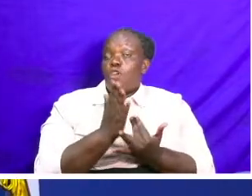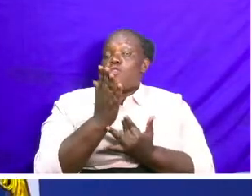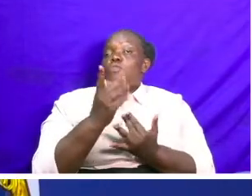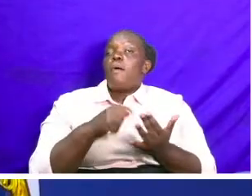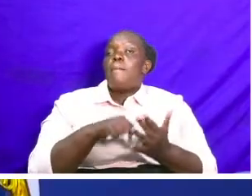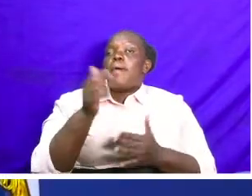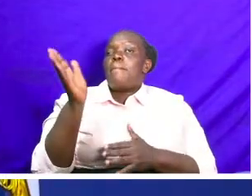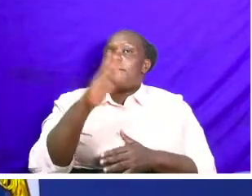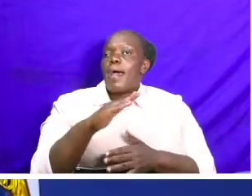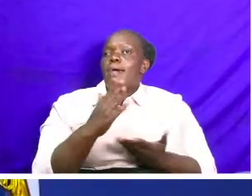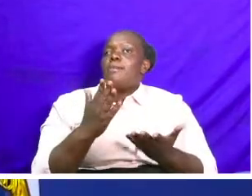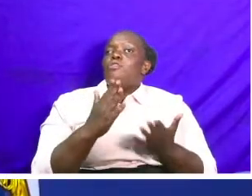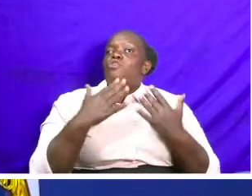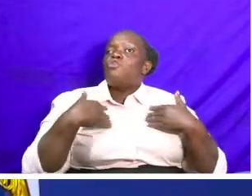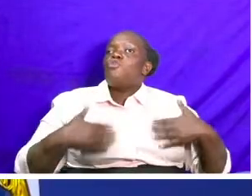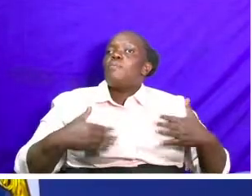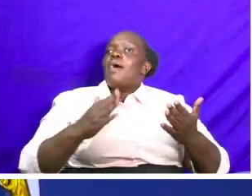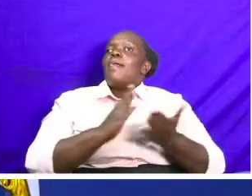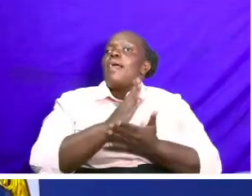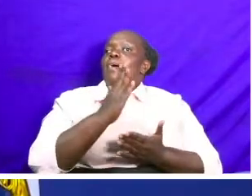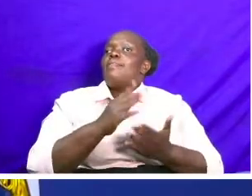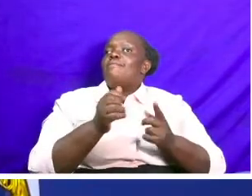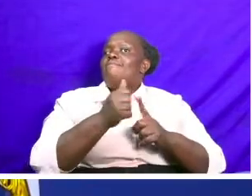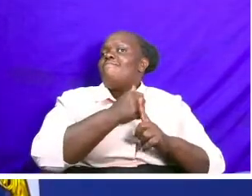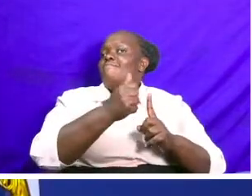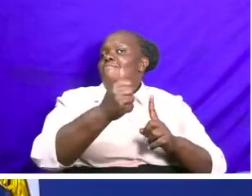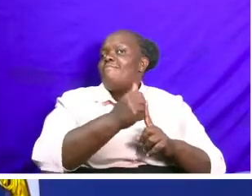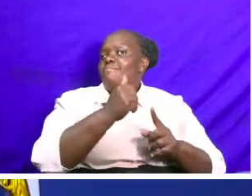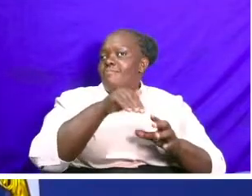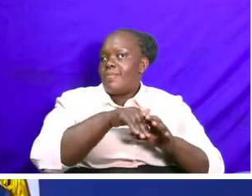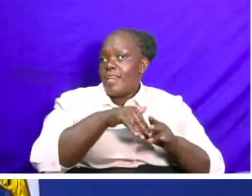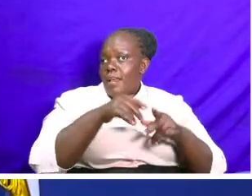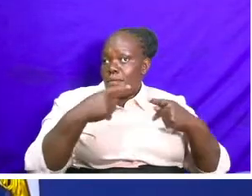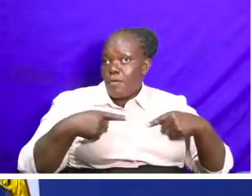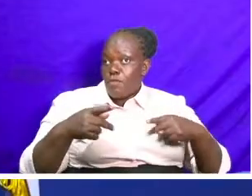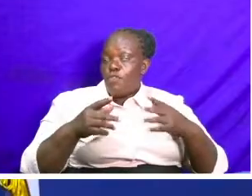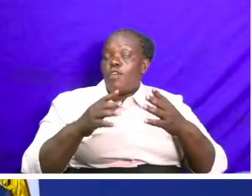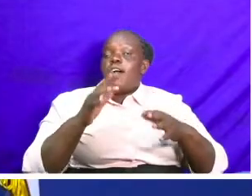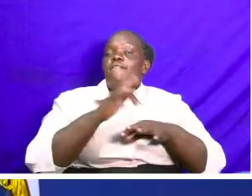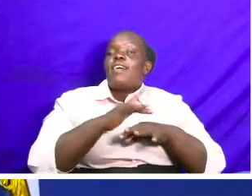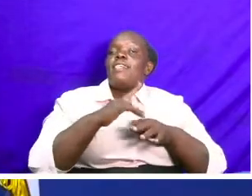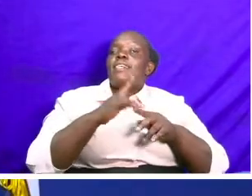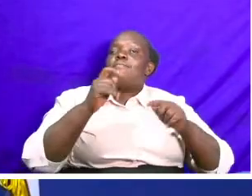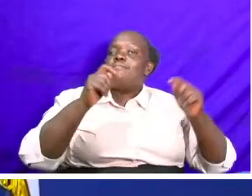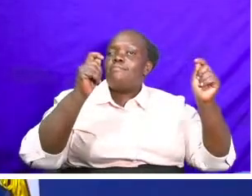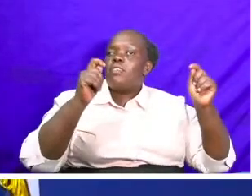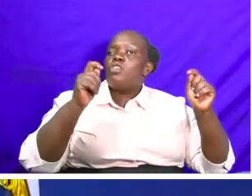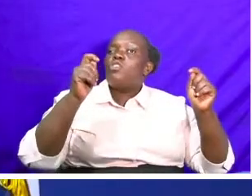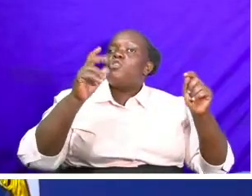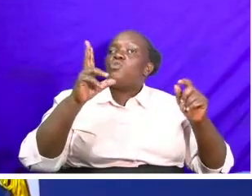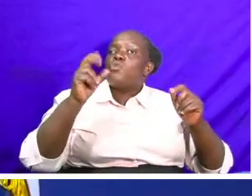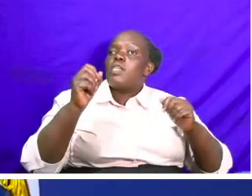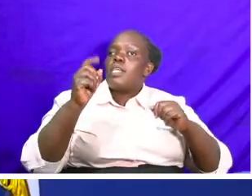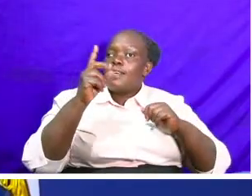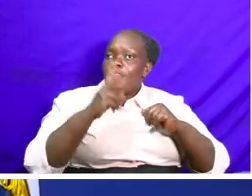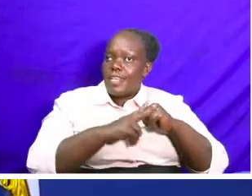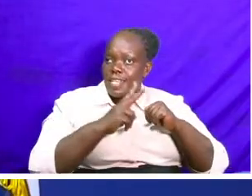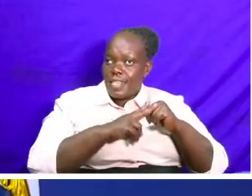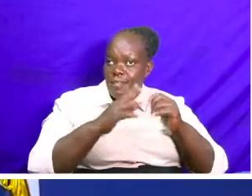compensation framework for human rights violation victims, including those affected by protests from the 2017